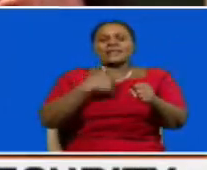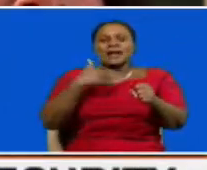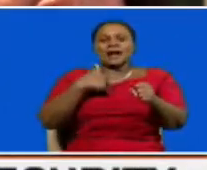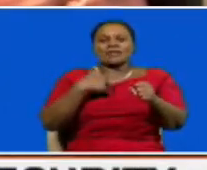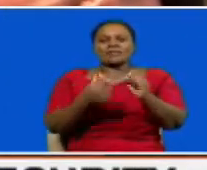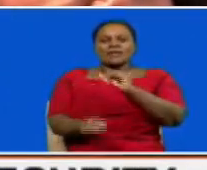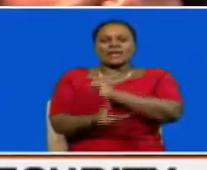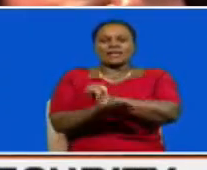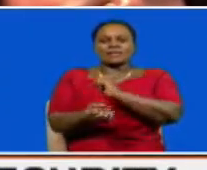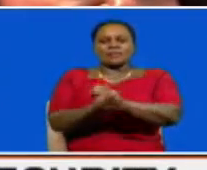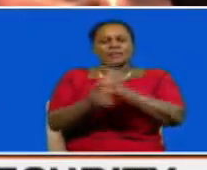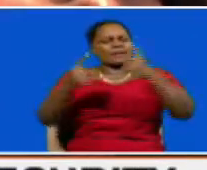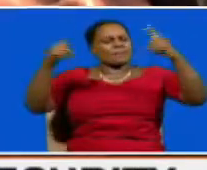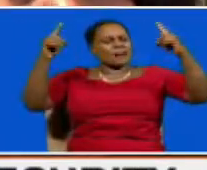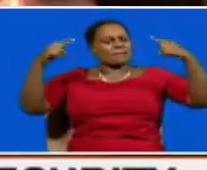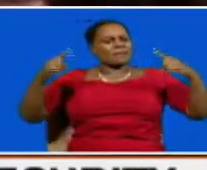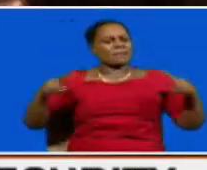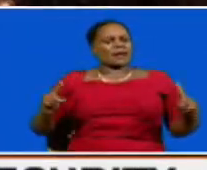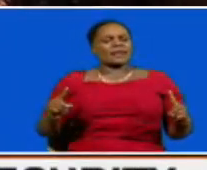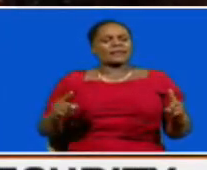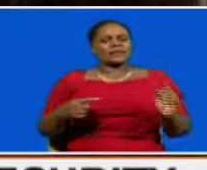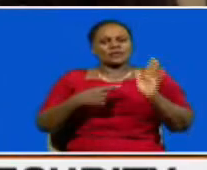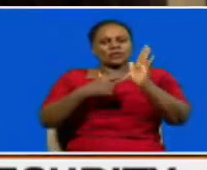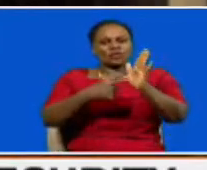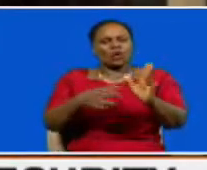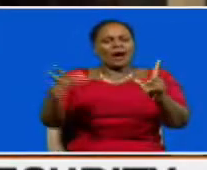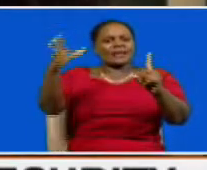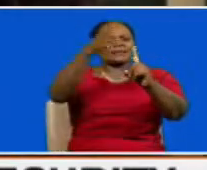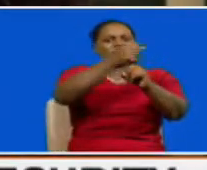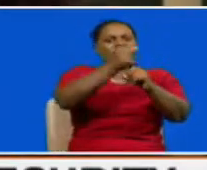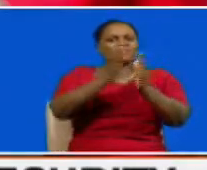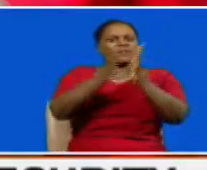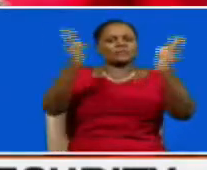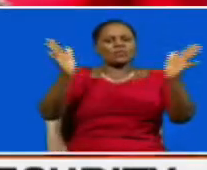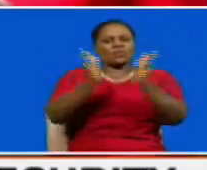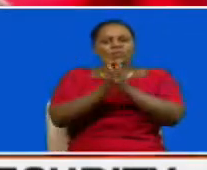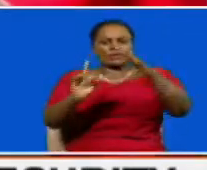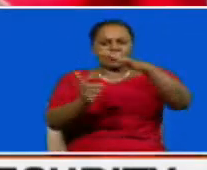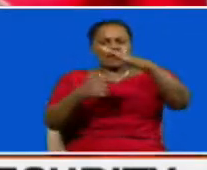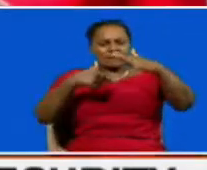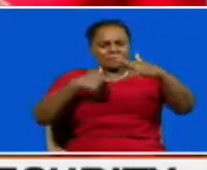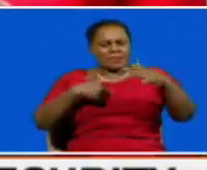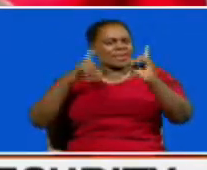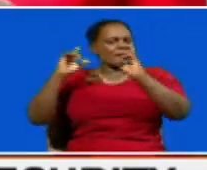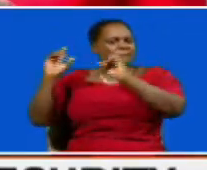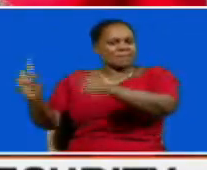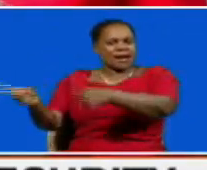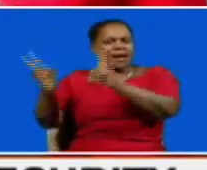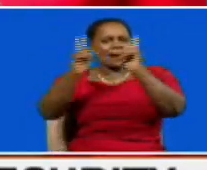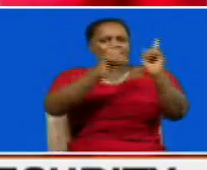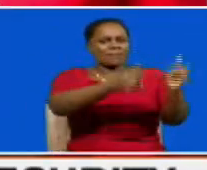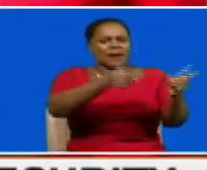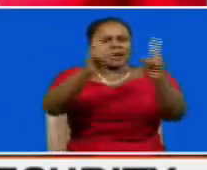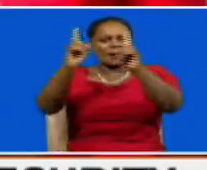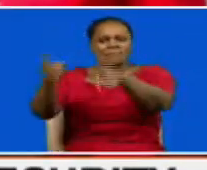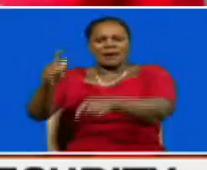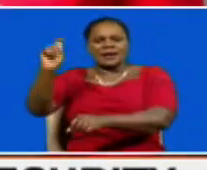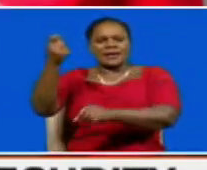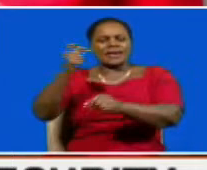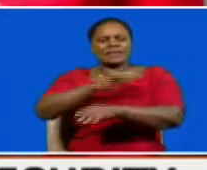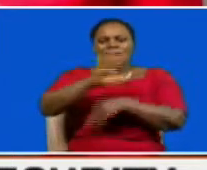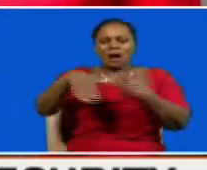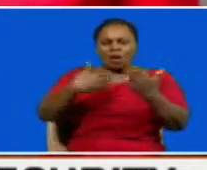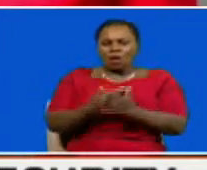an update of his scorecard, Kindiki highlighting key achievements by the ministry. I have traversed Kenya in those